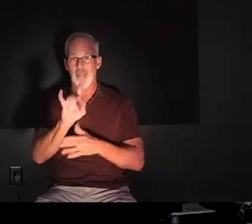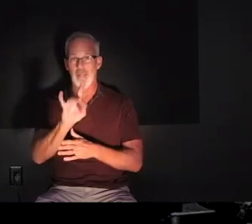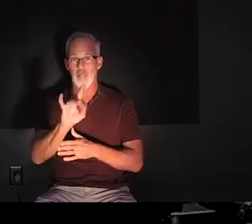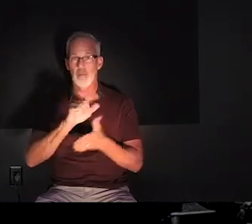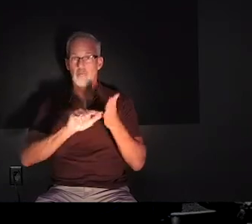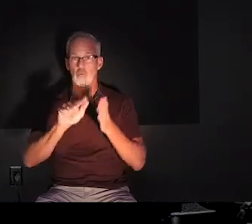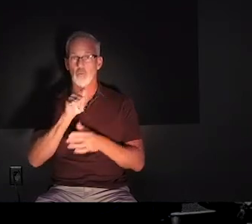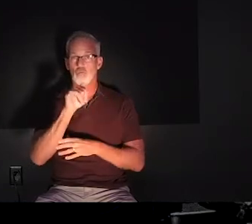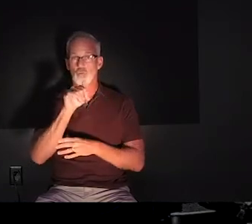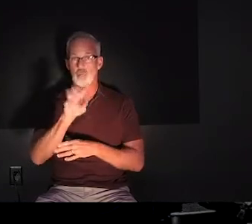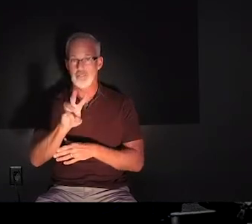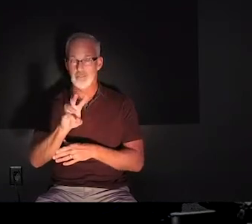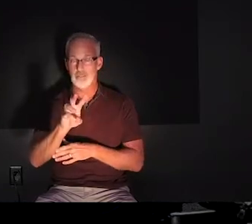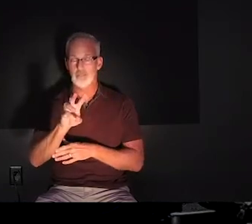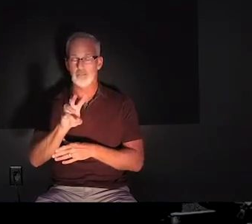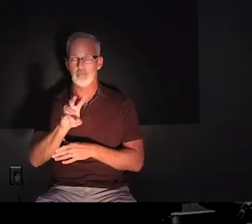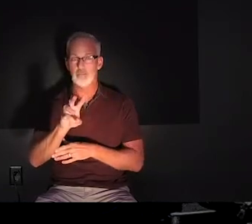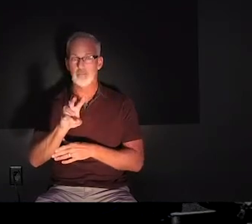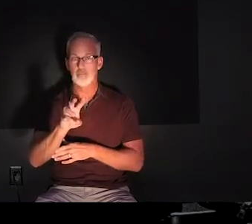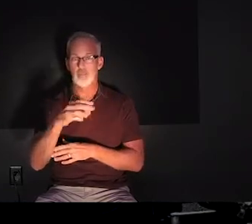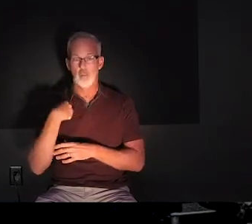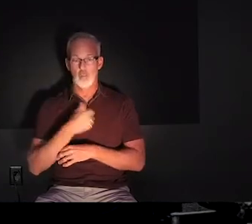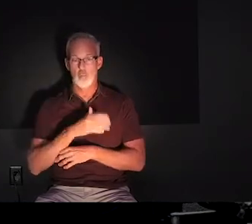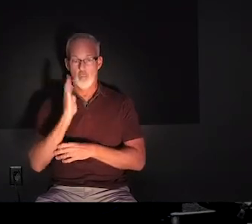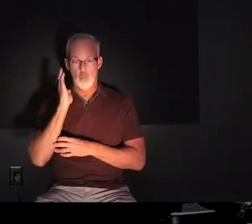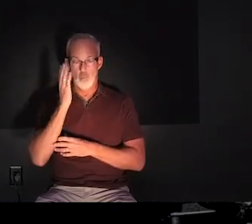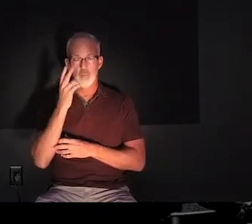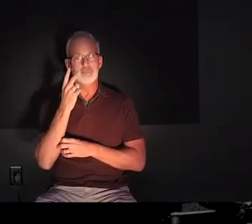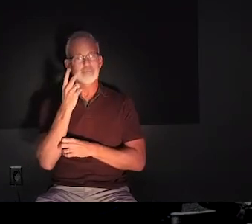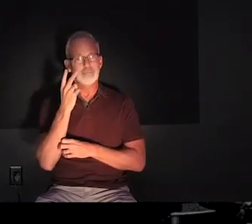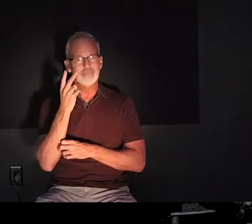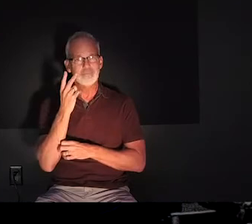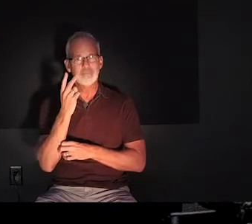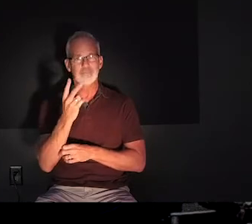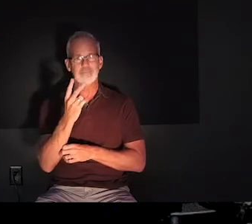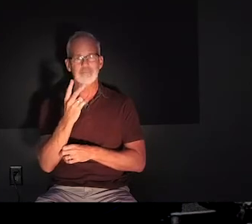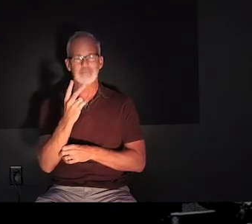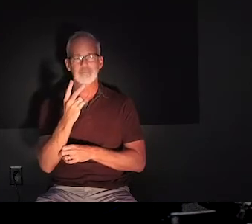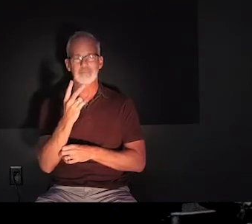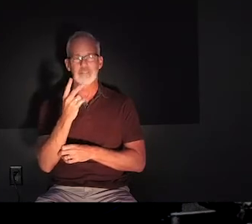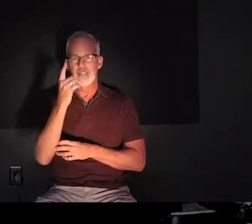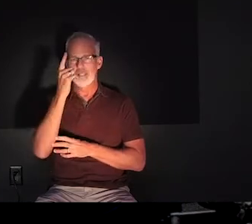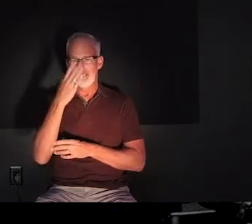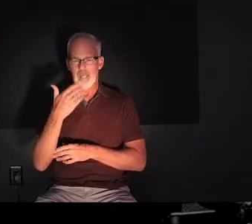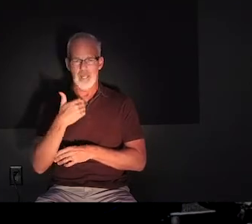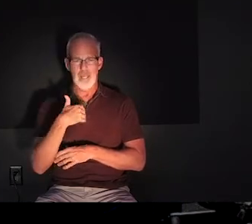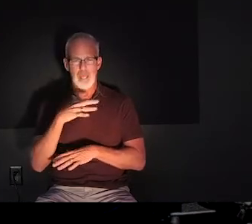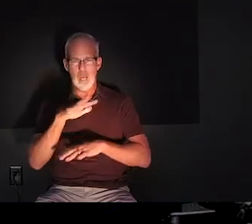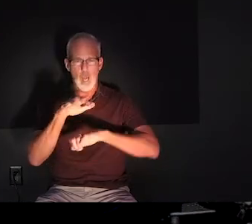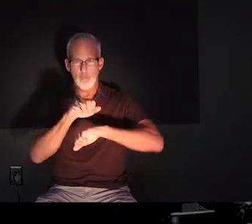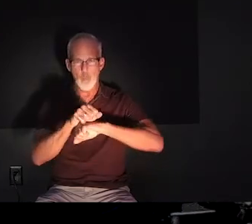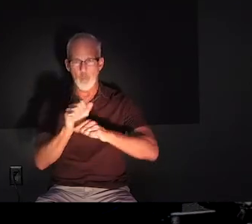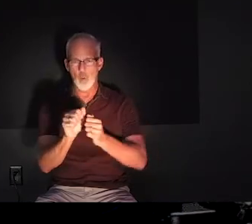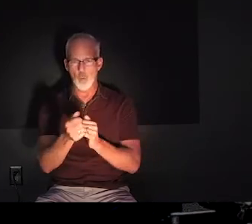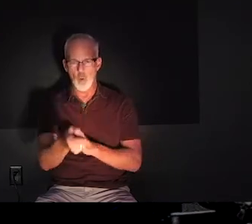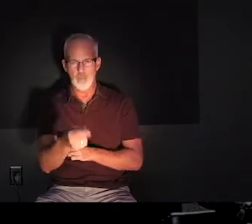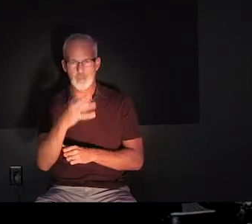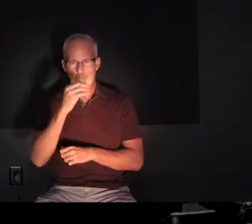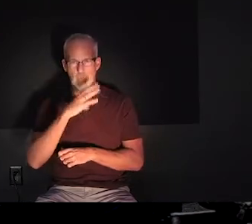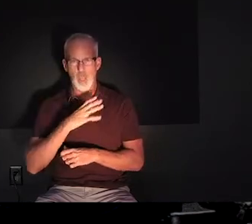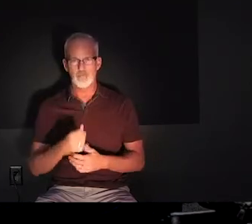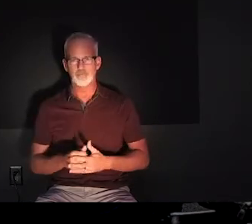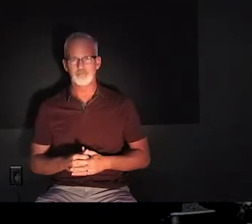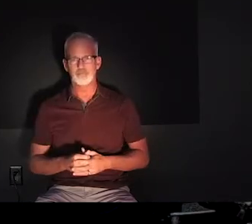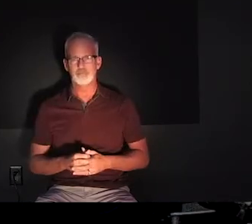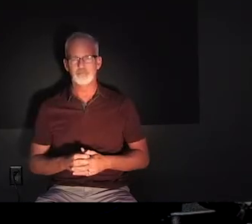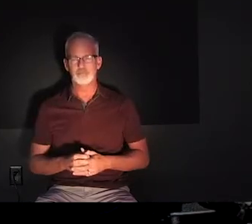verse 26, we're going to step into a divine appointment of God. In this divine